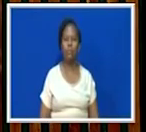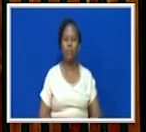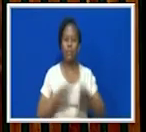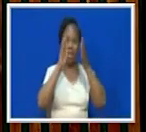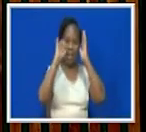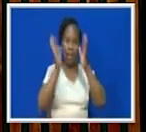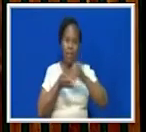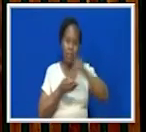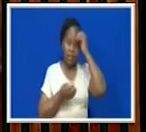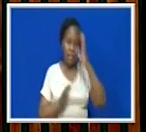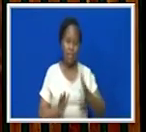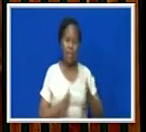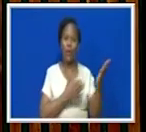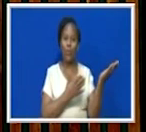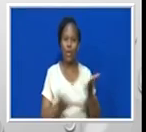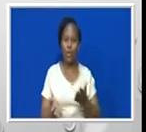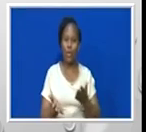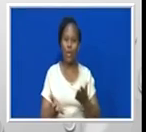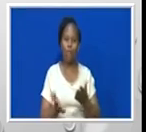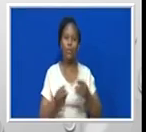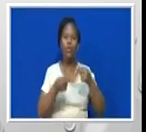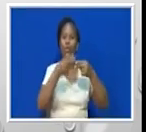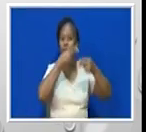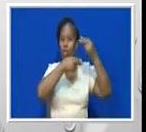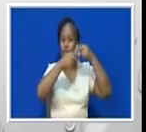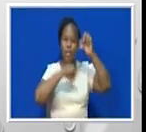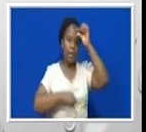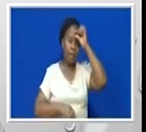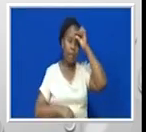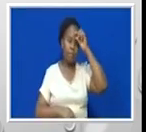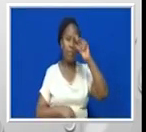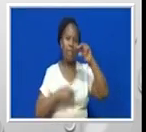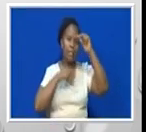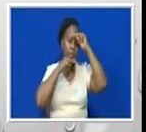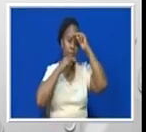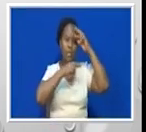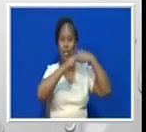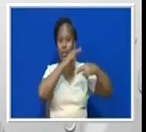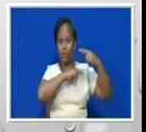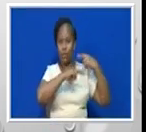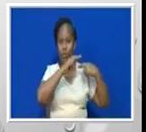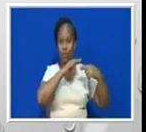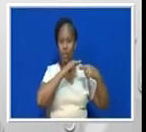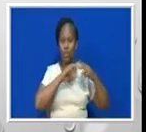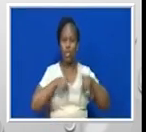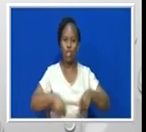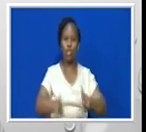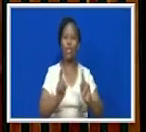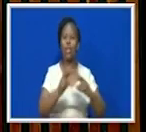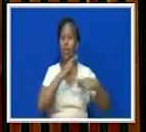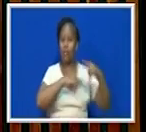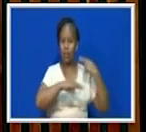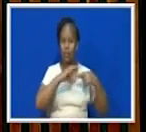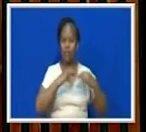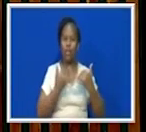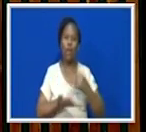Hello learner, welcome to Eastern Government Secondary Revision. During our revision, we